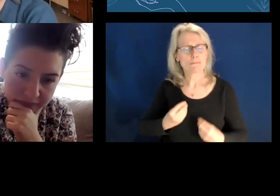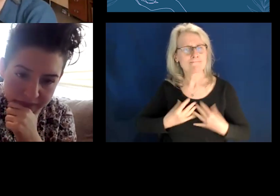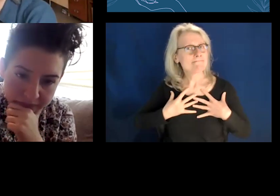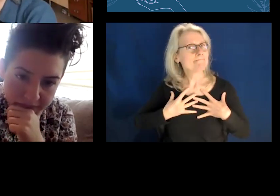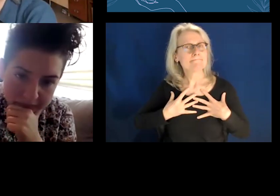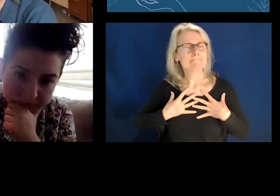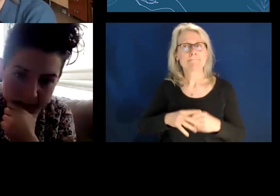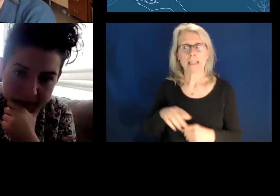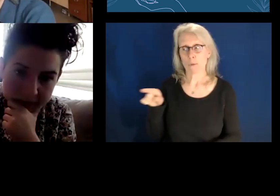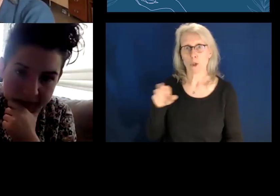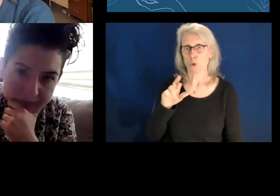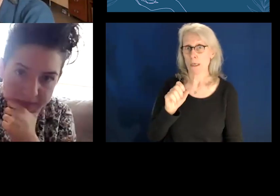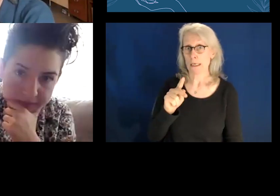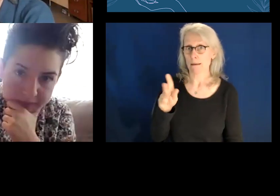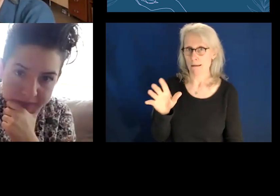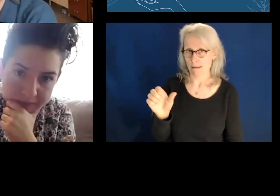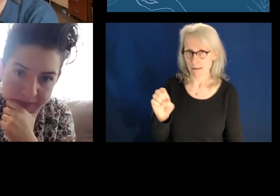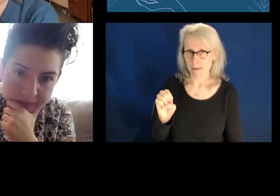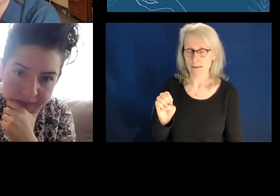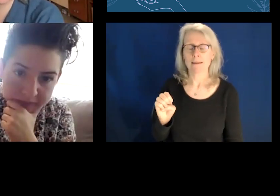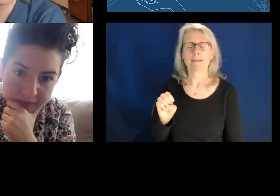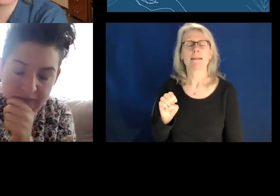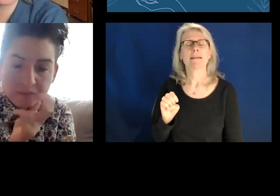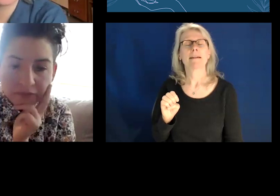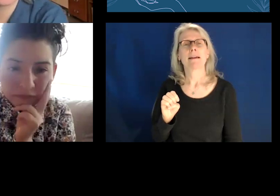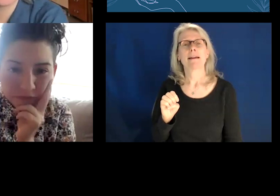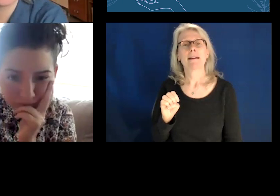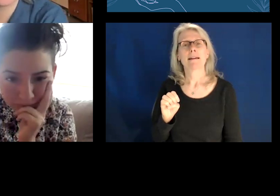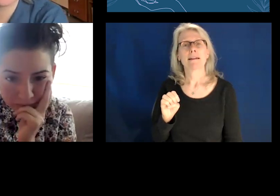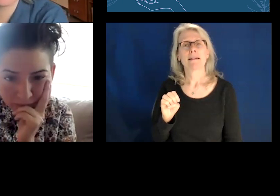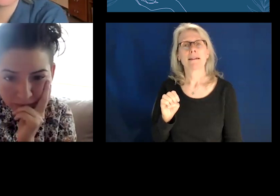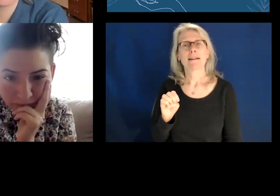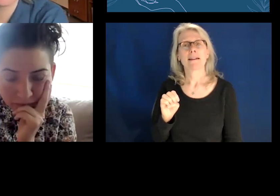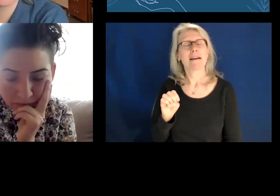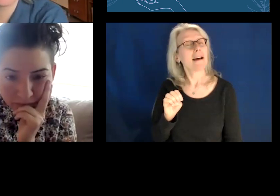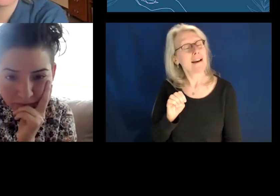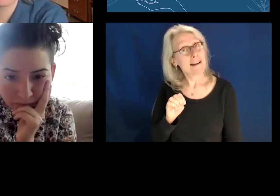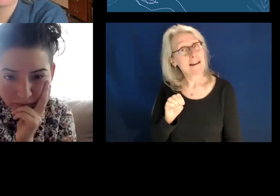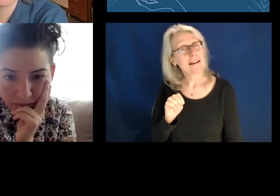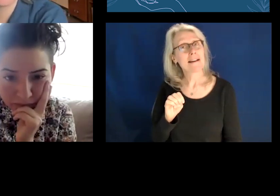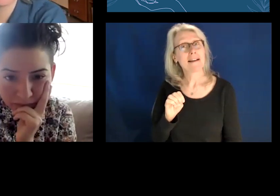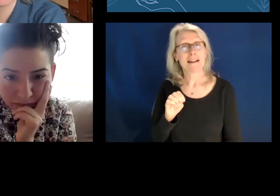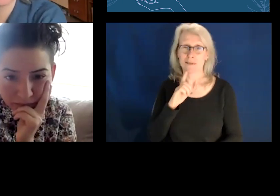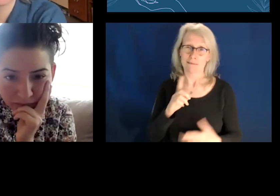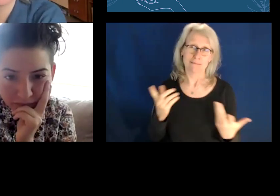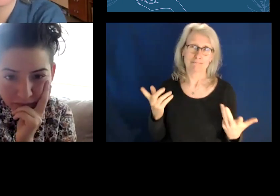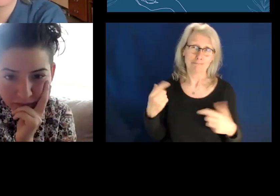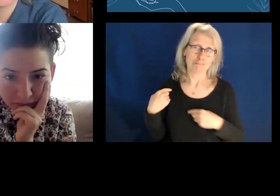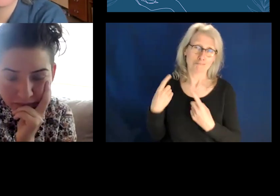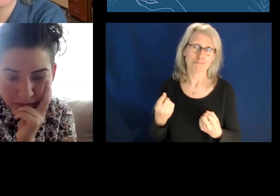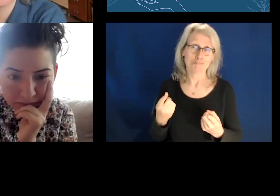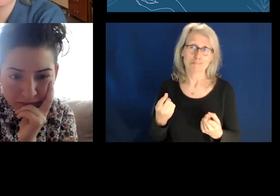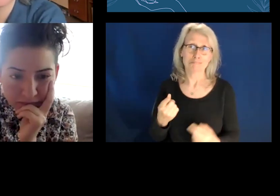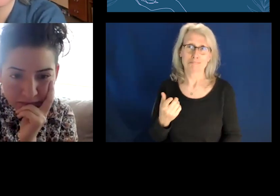from Renaissance, and also how. Honestly, these days, I also